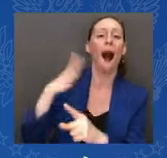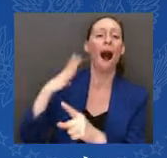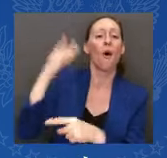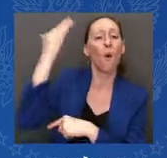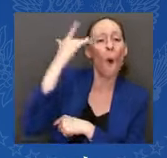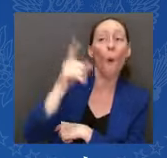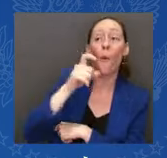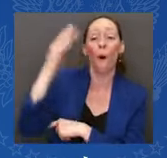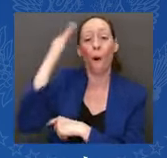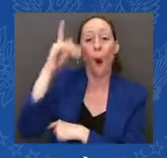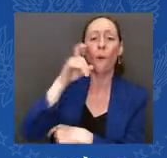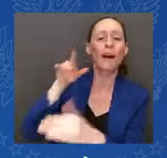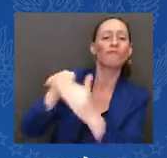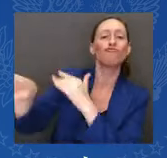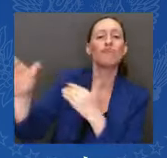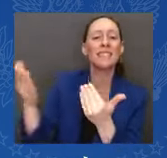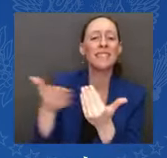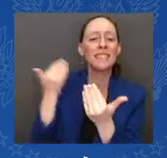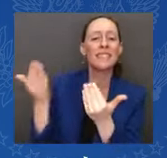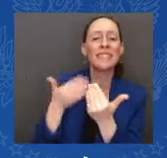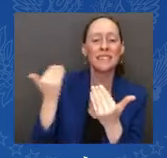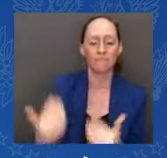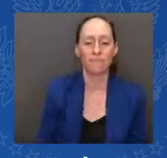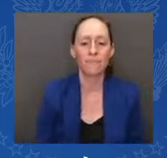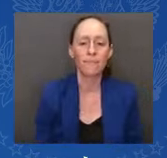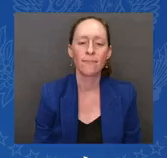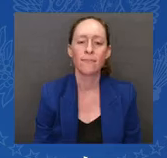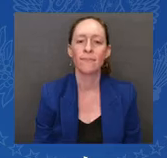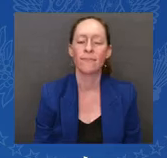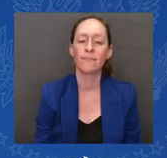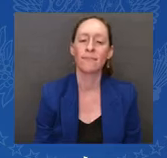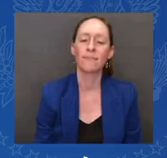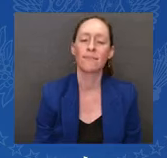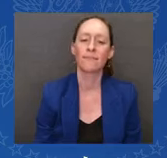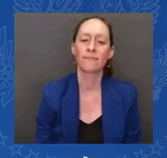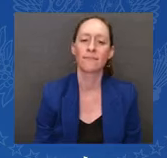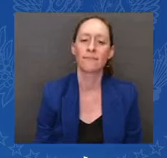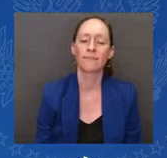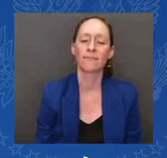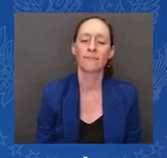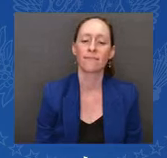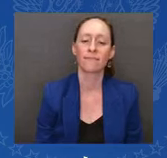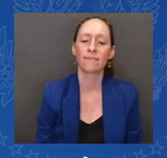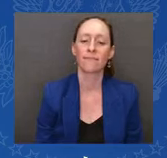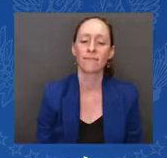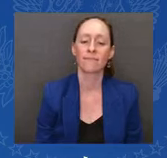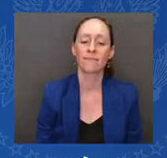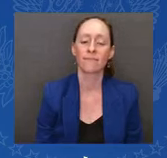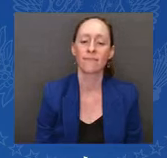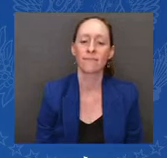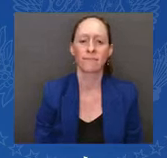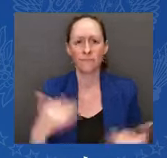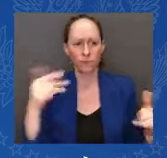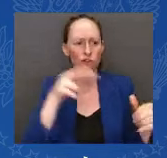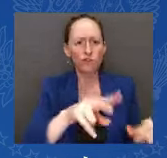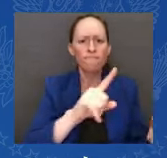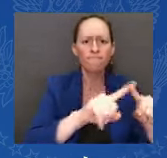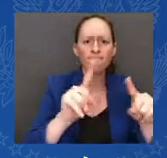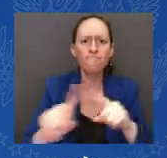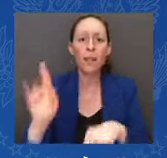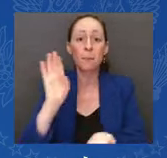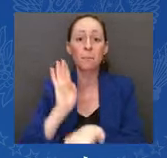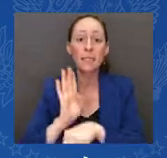who are already realizing the value of diversity should not use this decision as an excuse to turn away from diversity